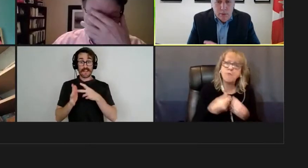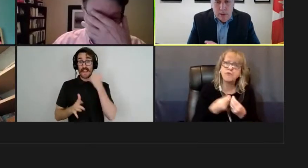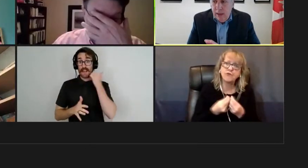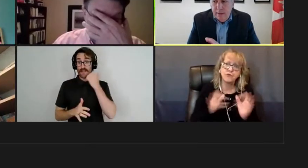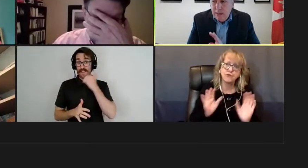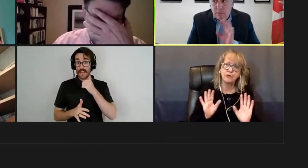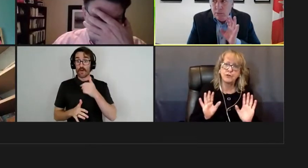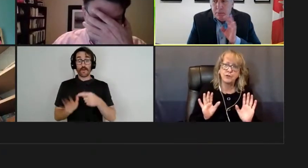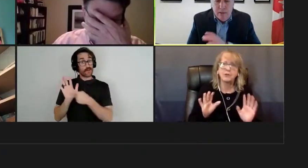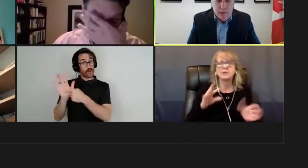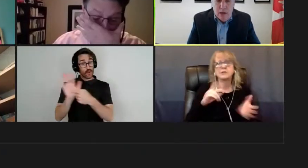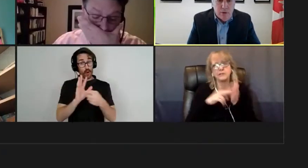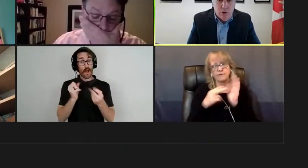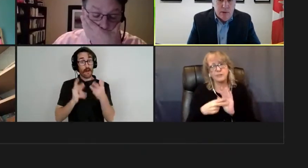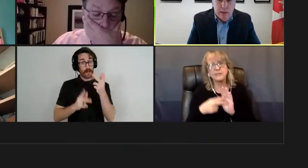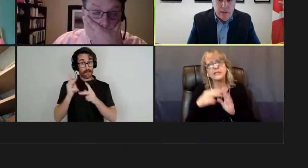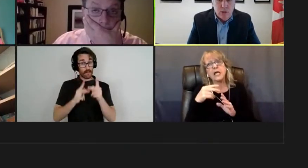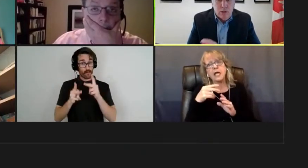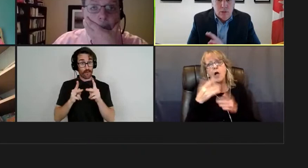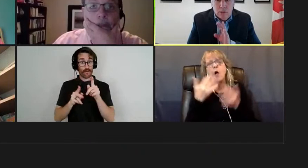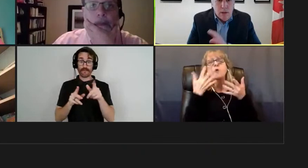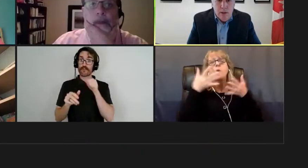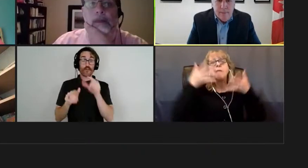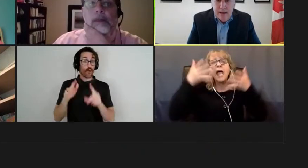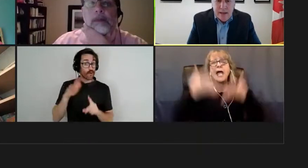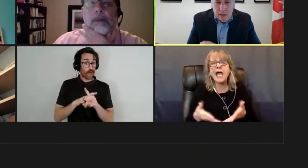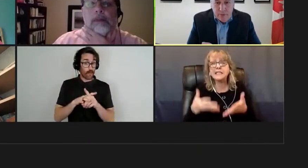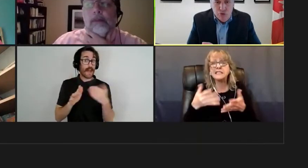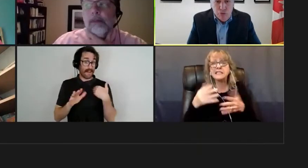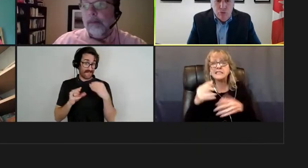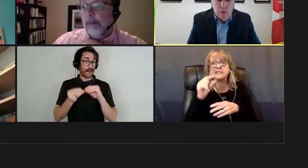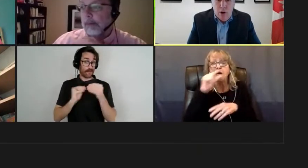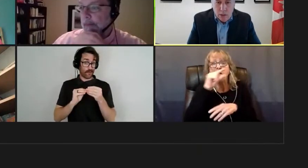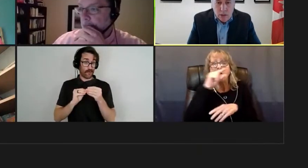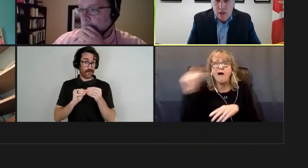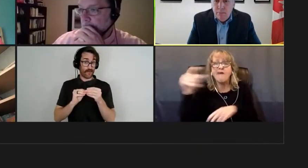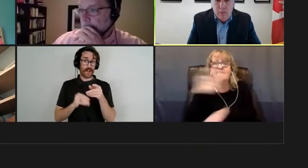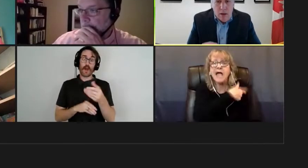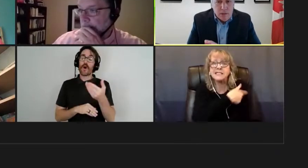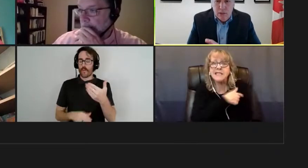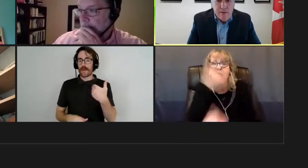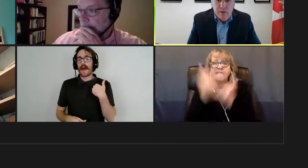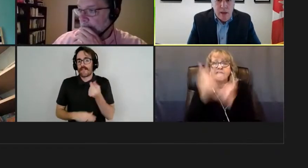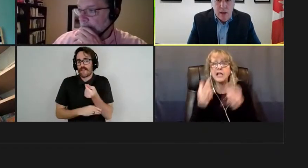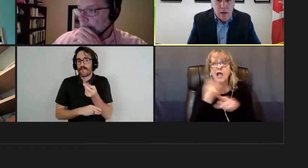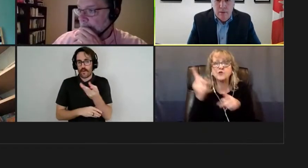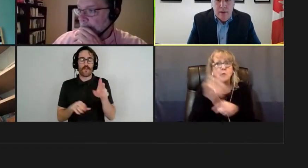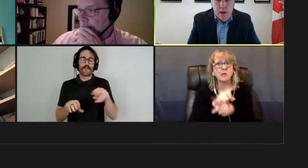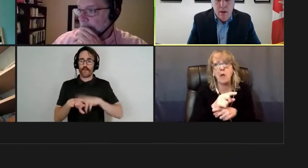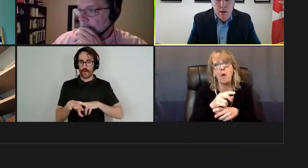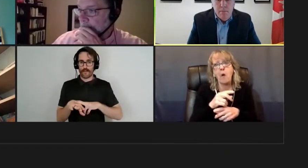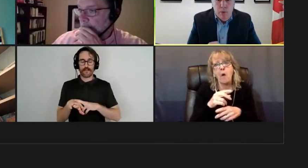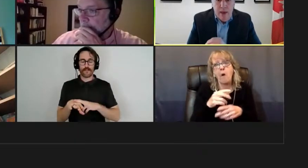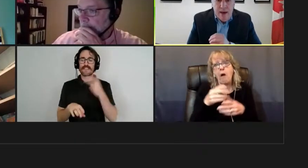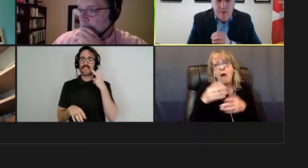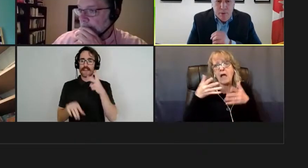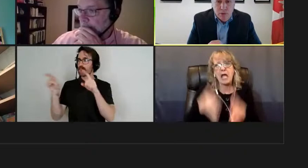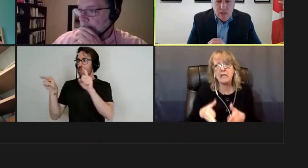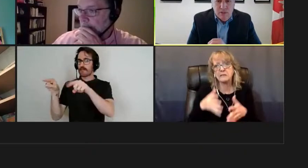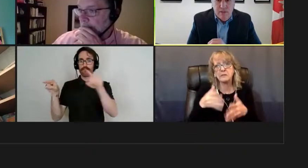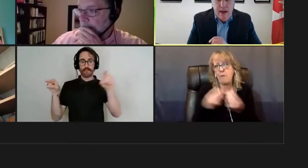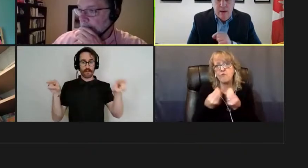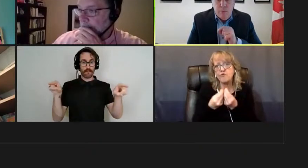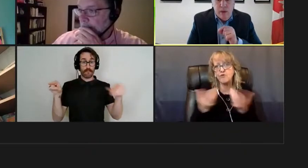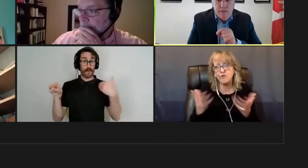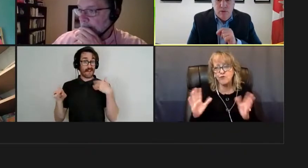are, again, that seems to be this other urban legend that there's, and that's untrue. There are some, obviously, every day here and there, but we have a process